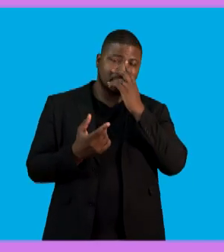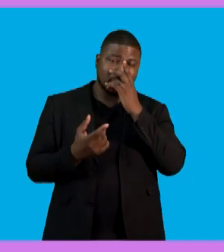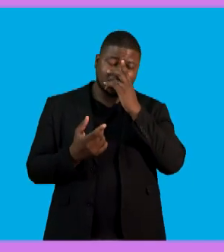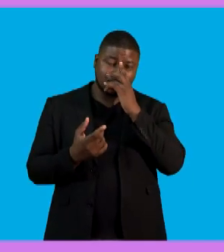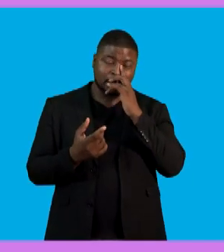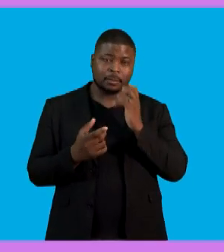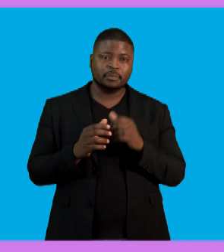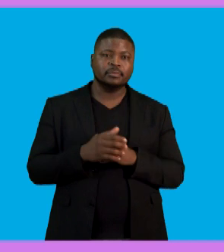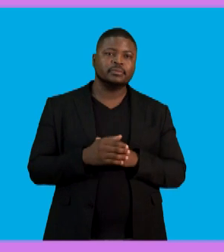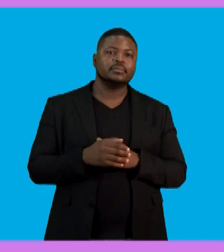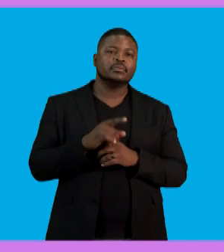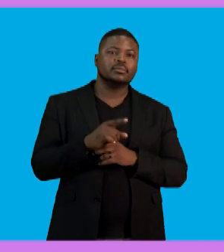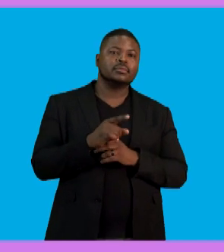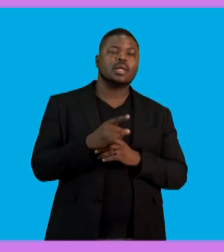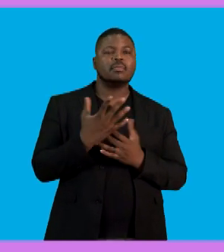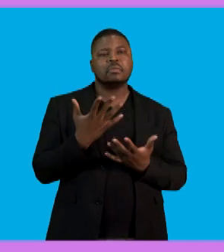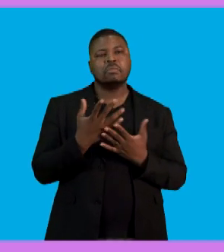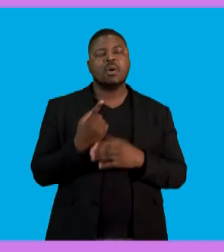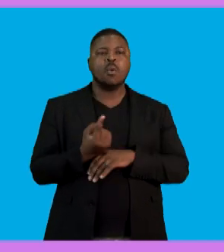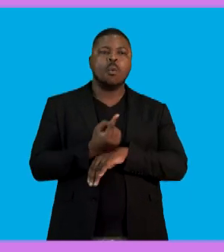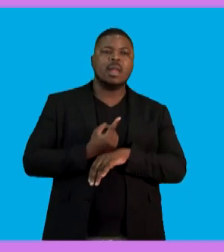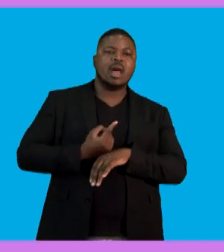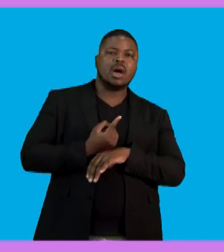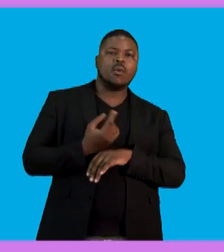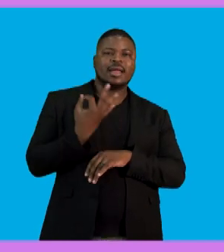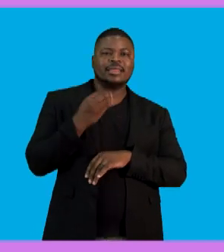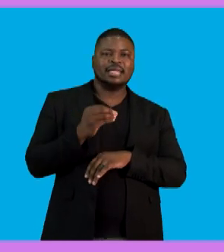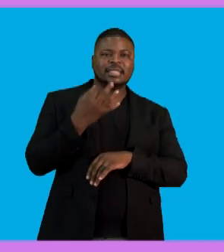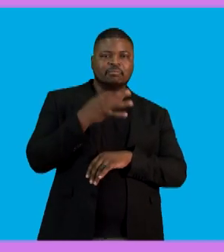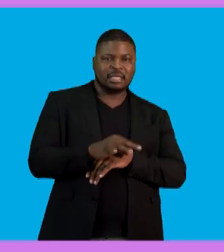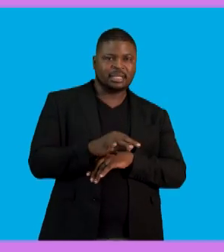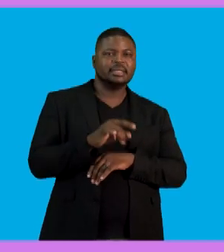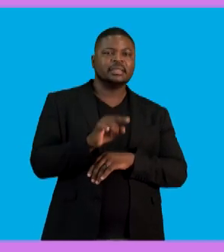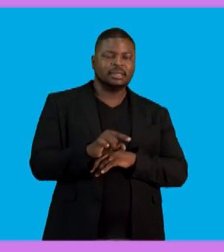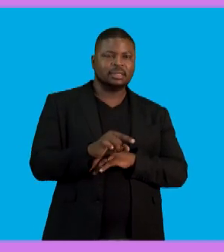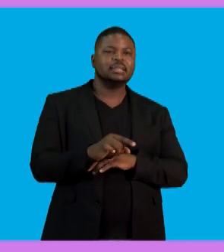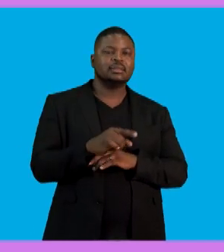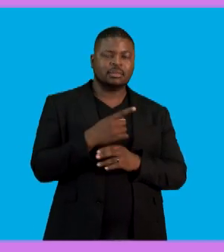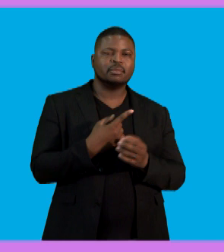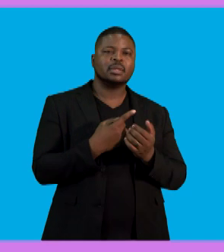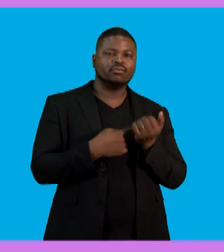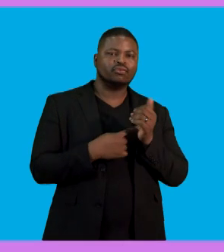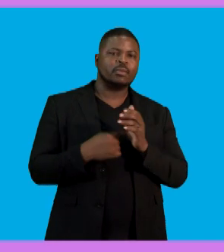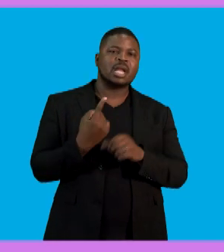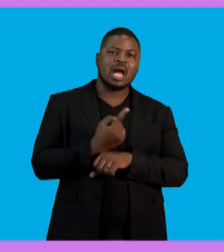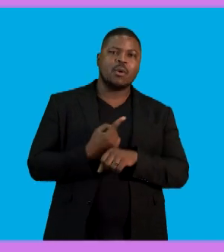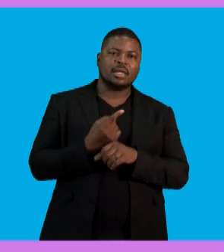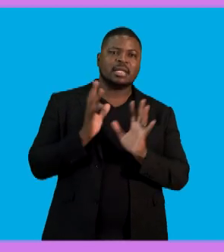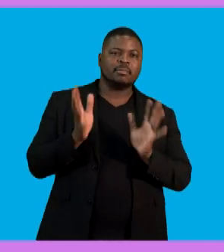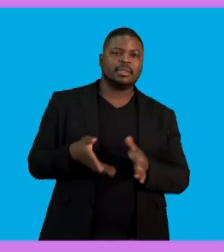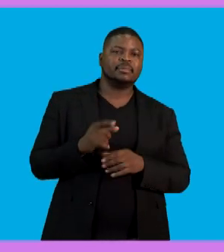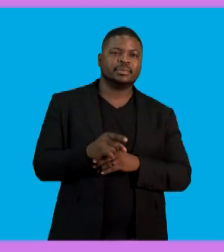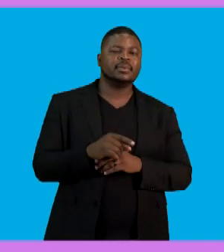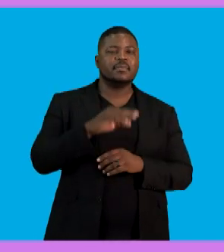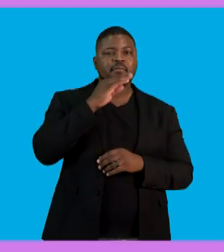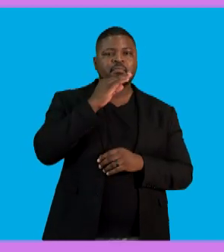minus 22 is 1. So it means it takes an hour, 30 minutes. So he said express it in hours only. So it means we've got 1